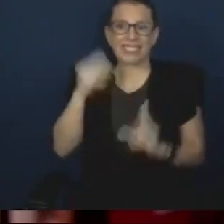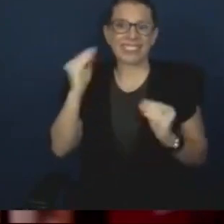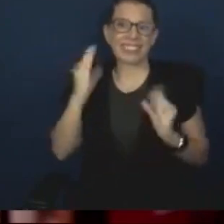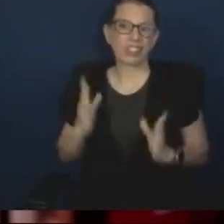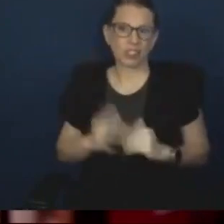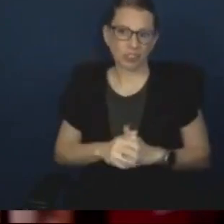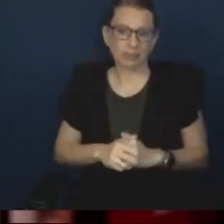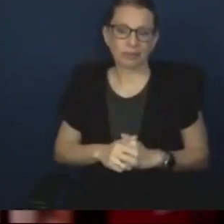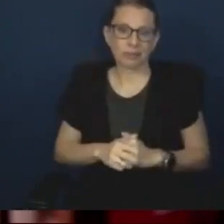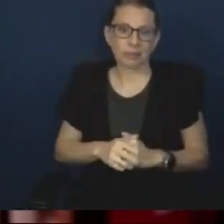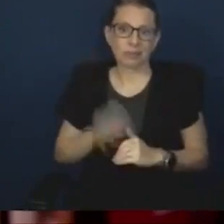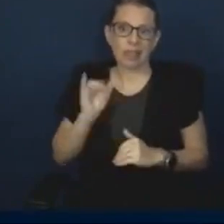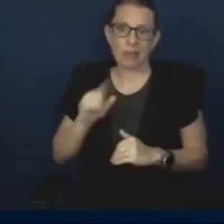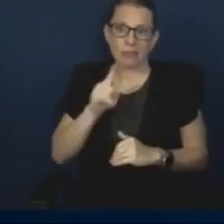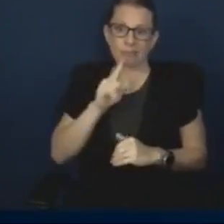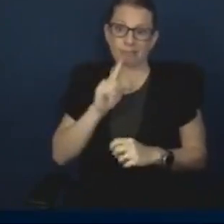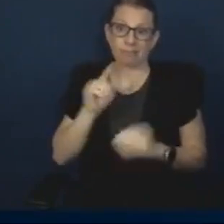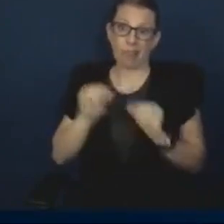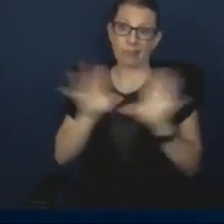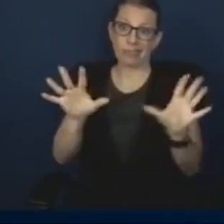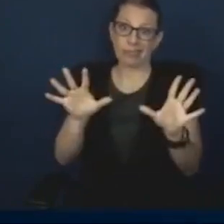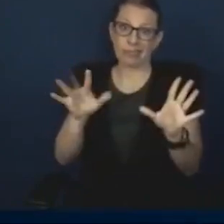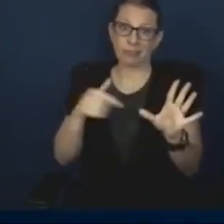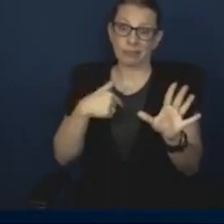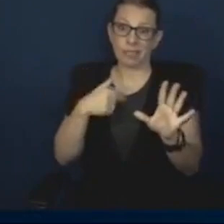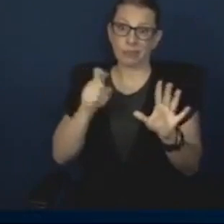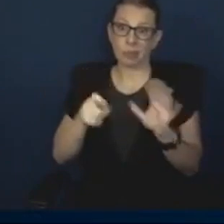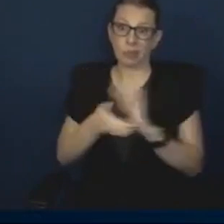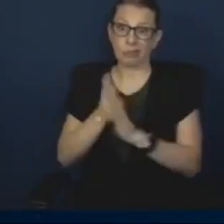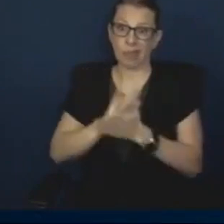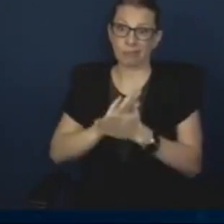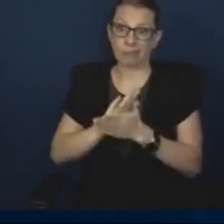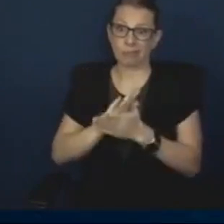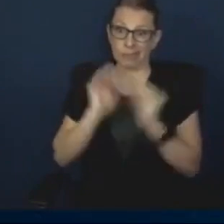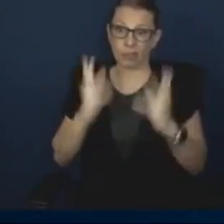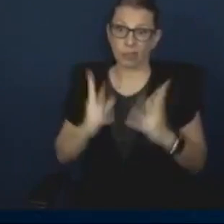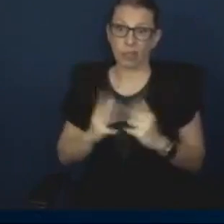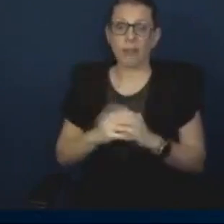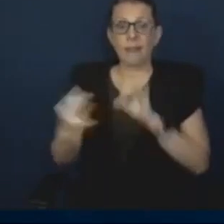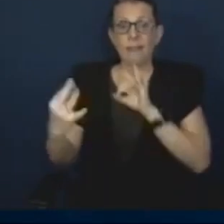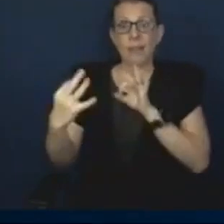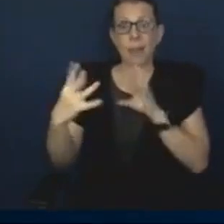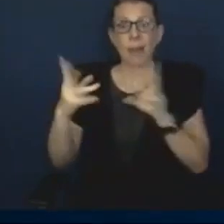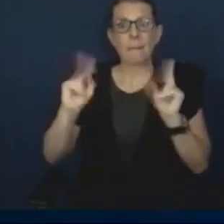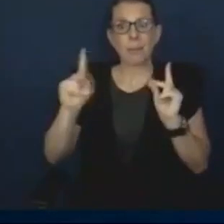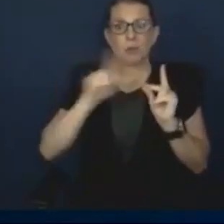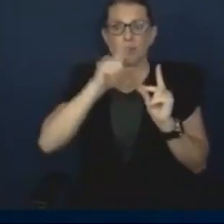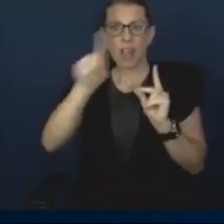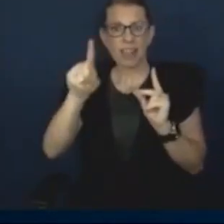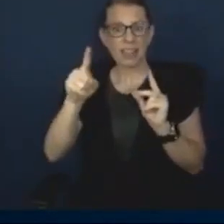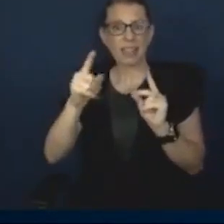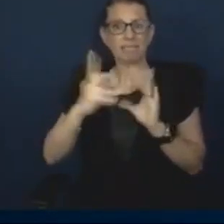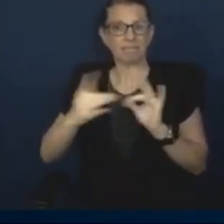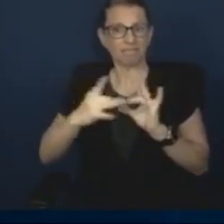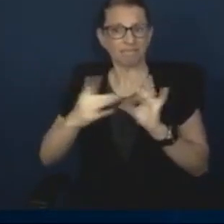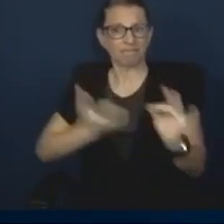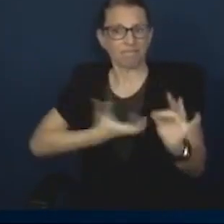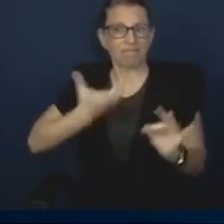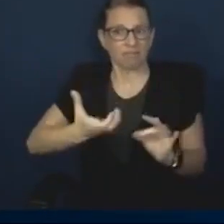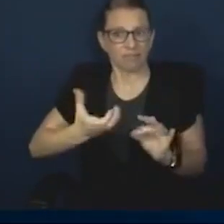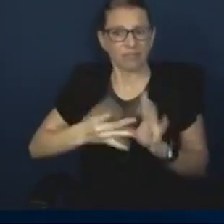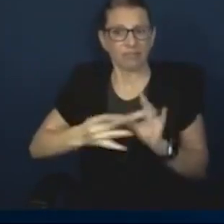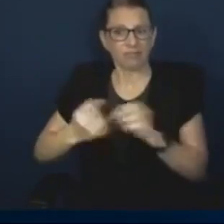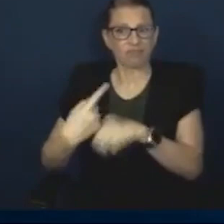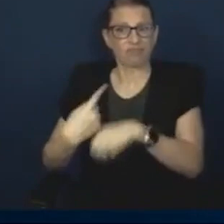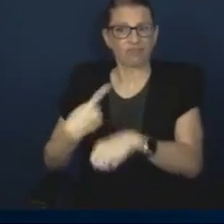meant to be. We get a lot of feedback, and people are very vocal with us too, Dr. We Stites, do. Right? We kind of live stream. We live stream every morning, and it